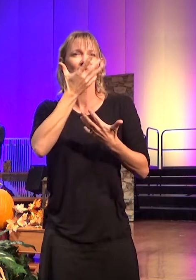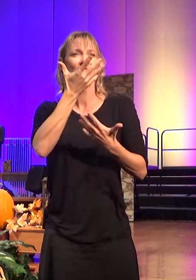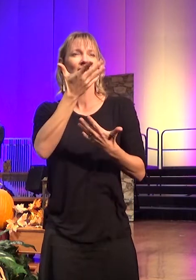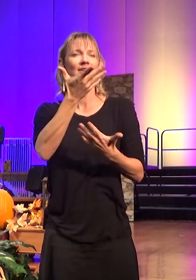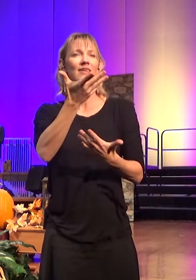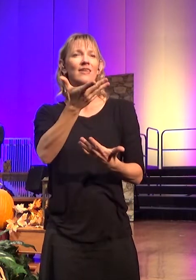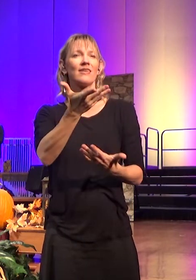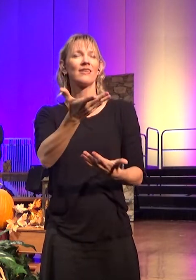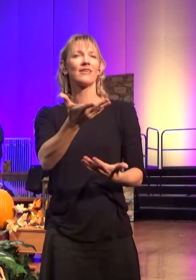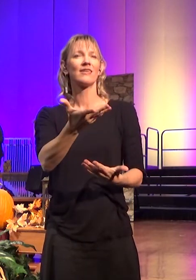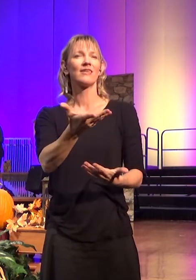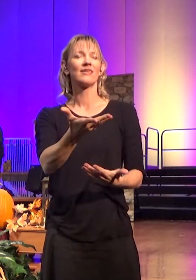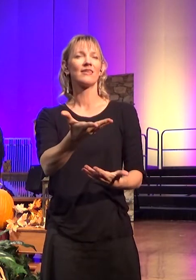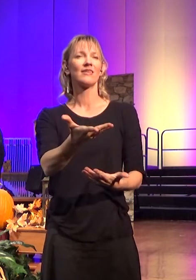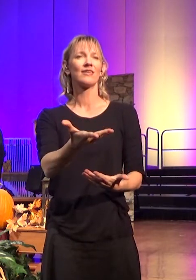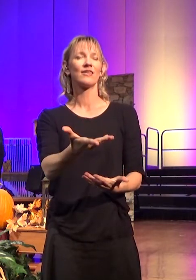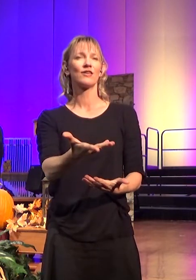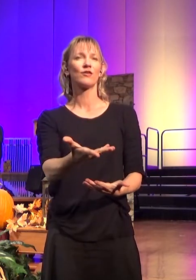Of God.